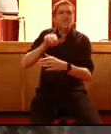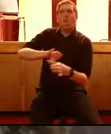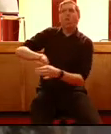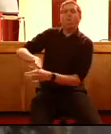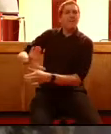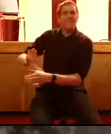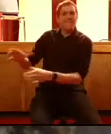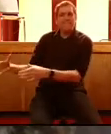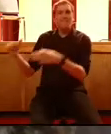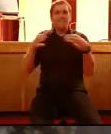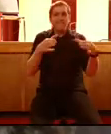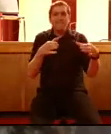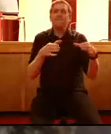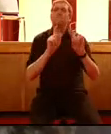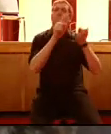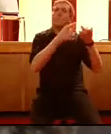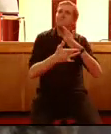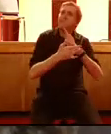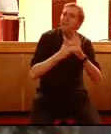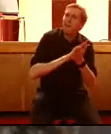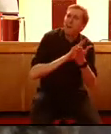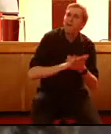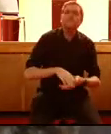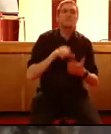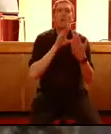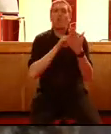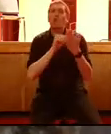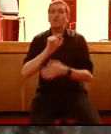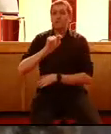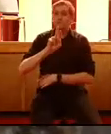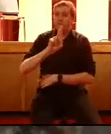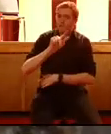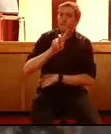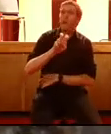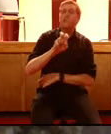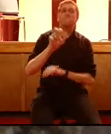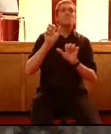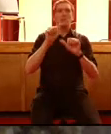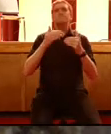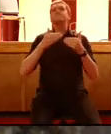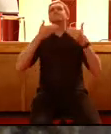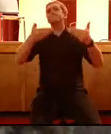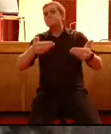technical college, help them learn a trade so that they can go have a successful life.